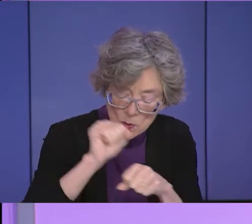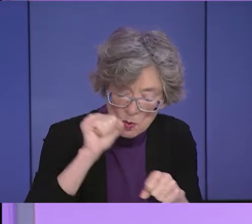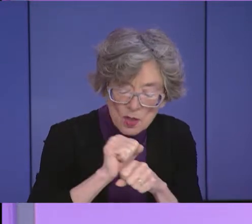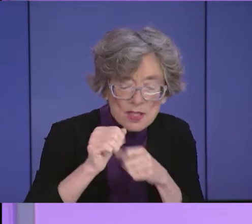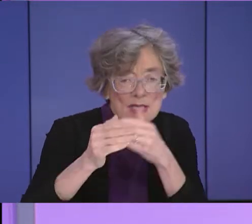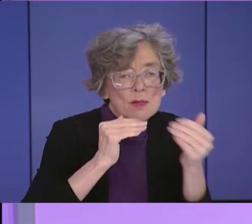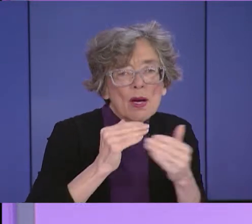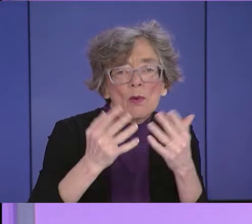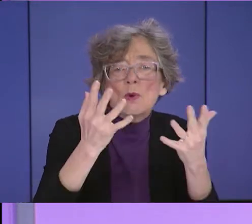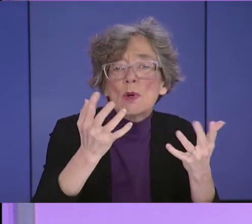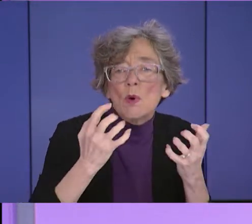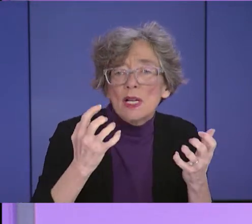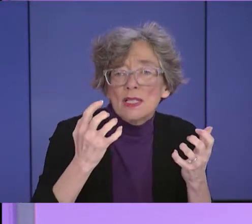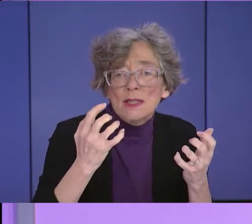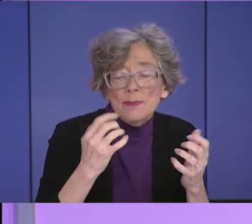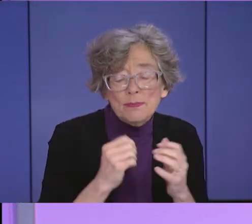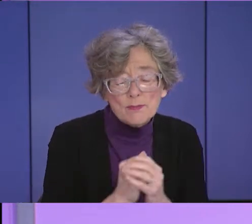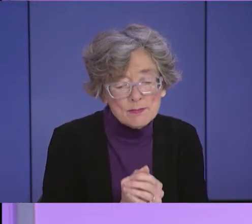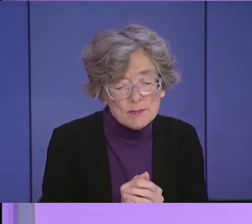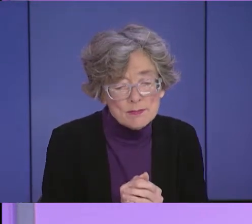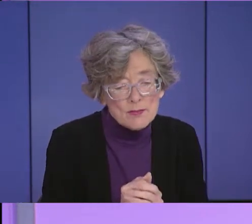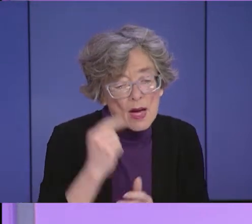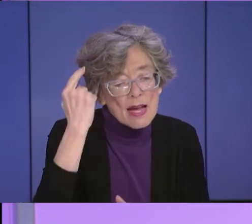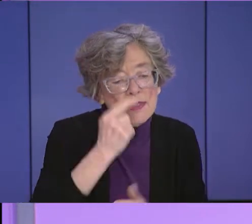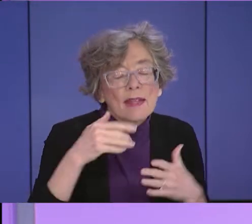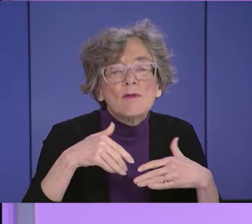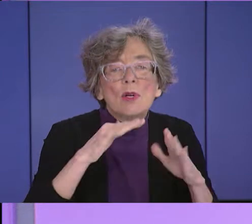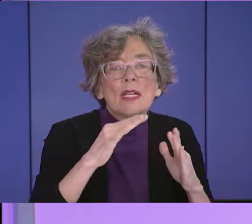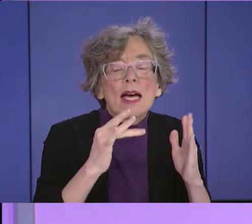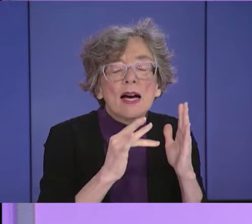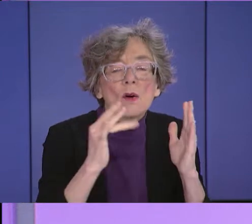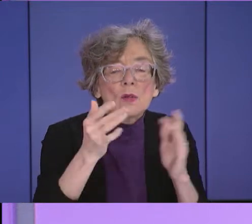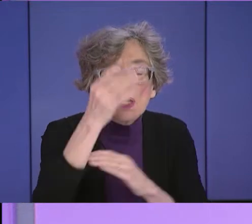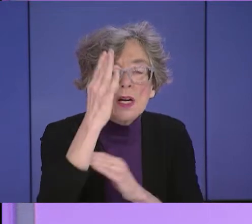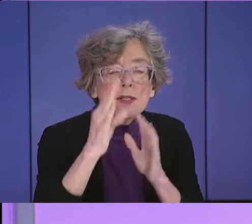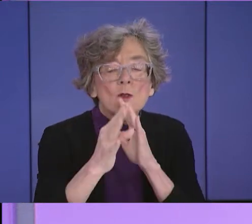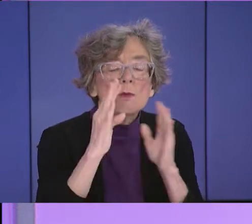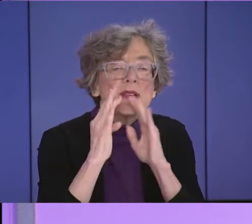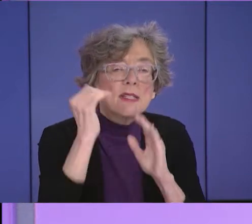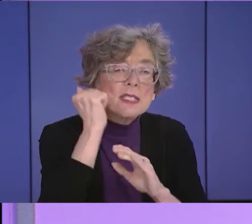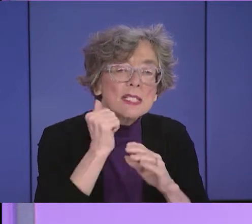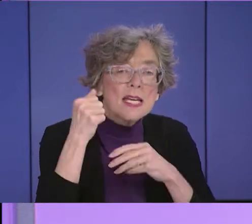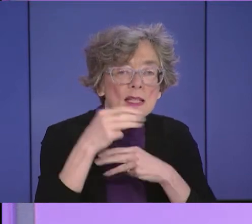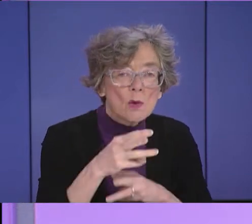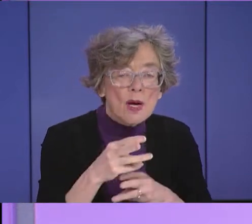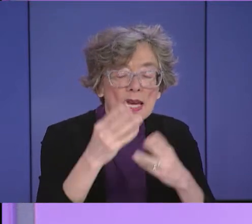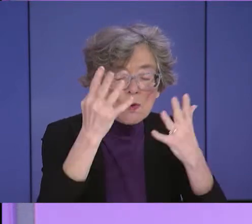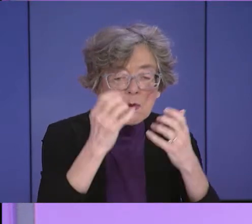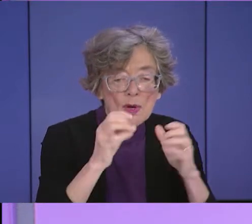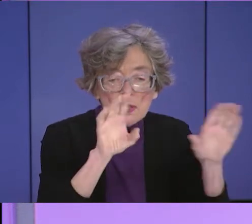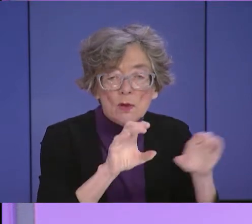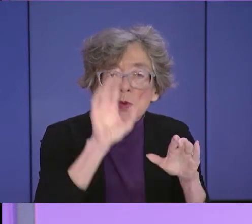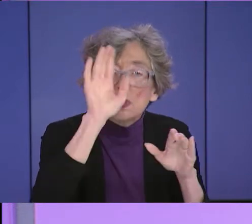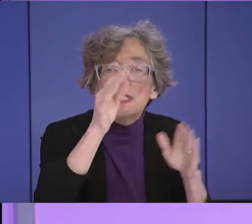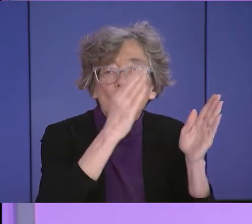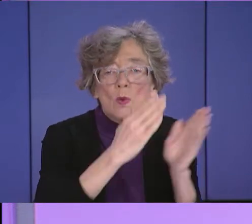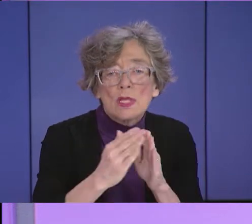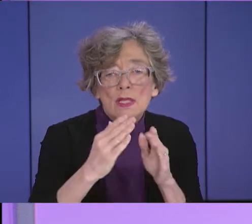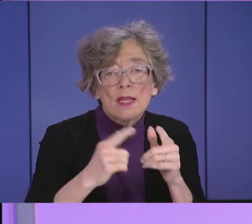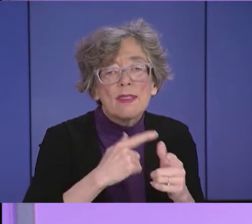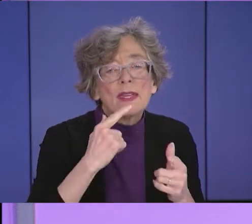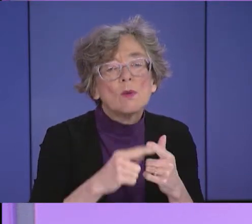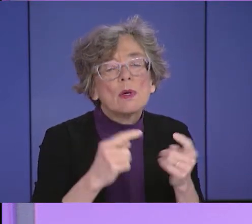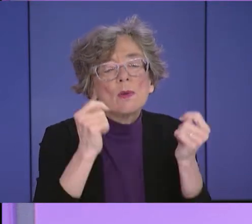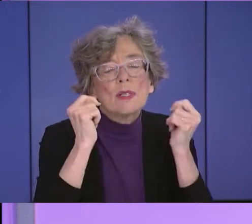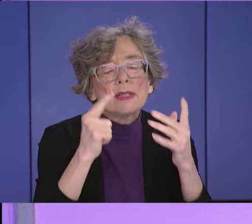despite our wants. I think if we allow him to speak to us in a daily way, and we desire to do his will, we will quickly feel